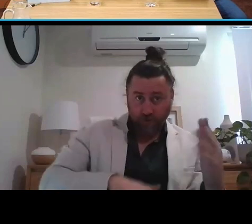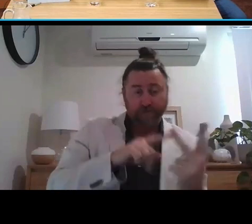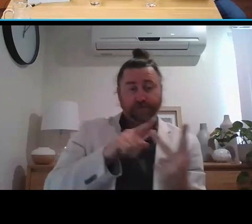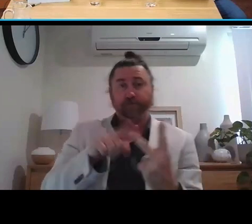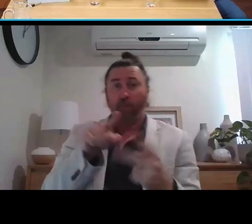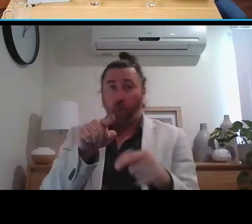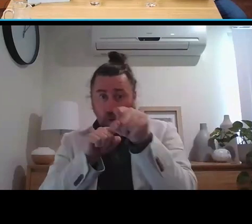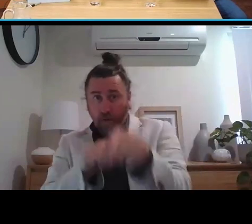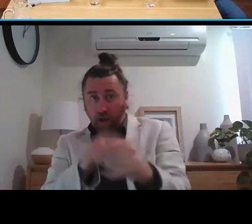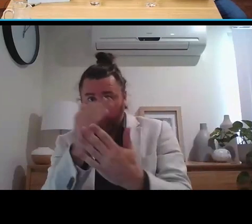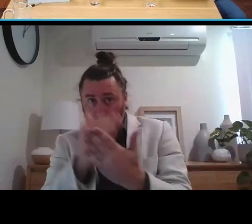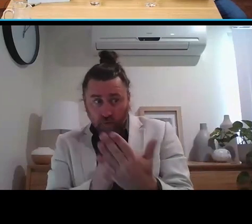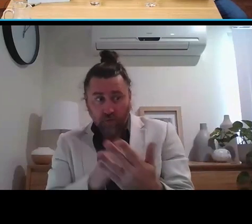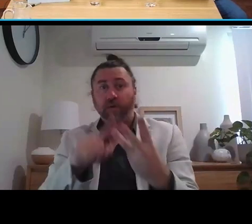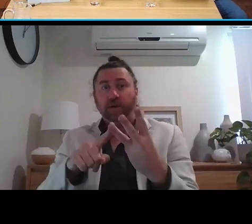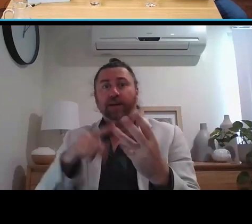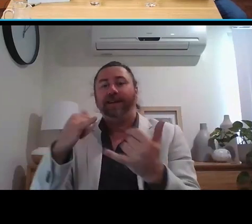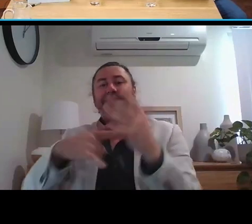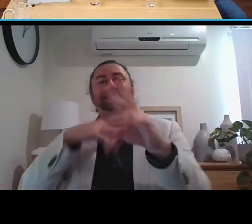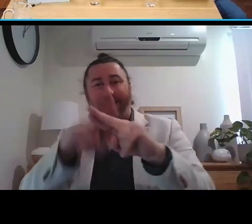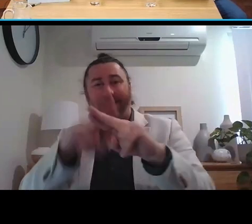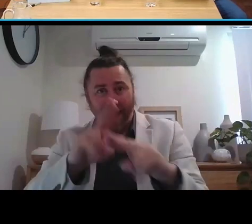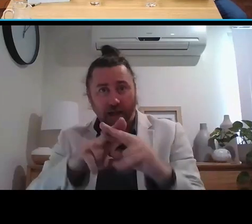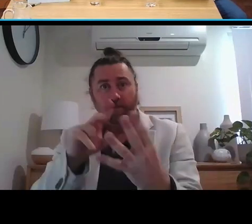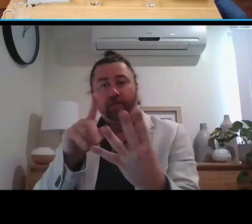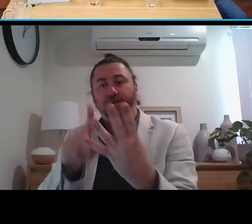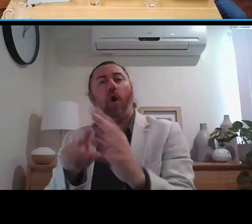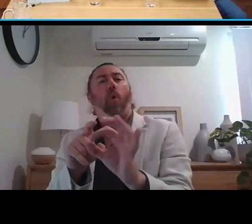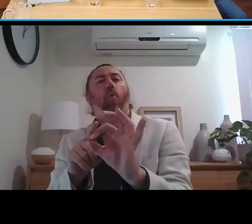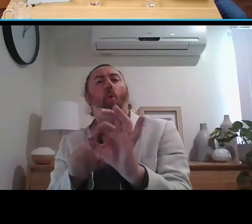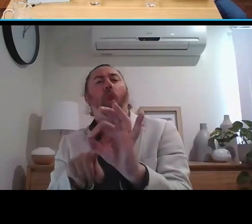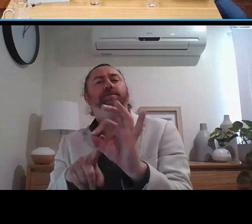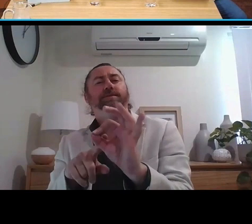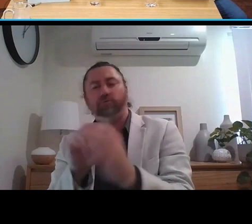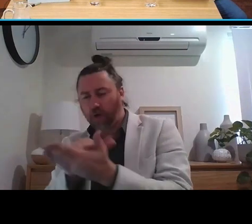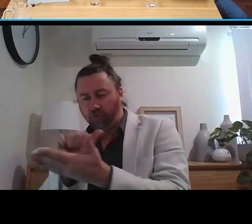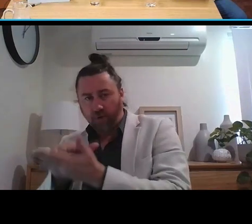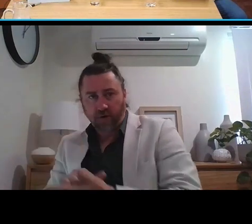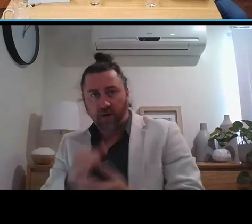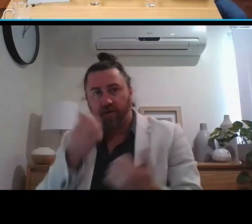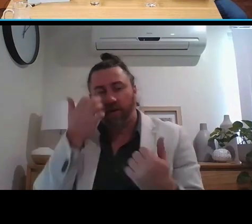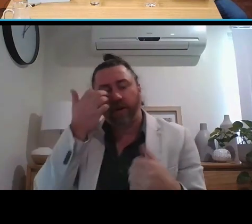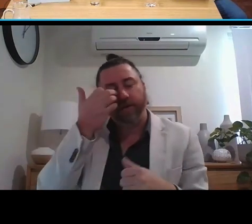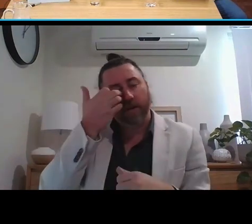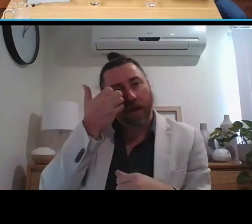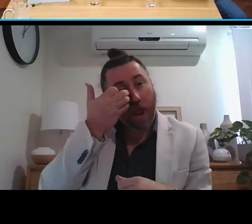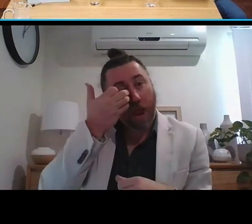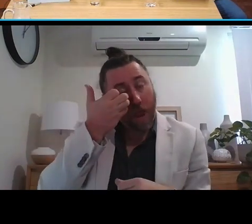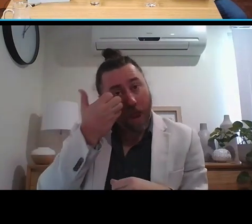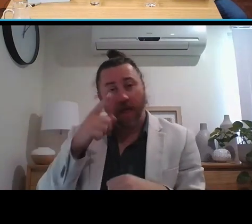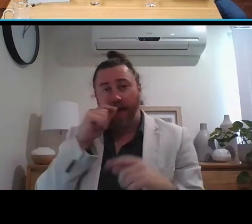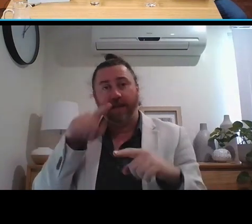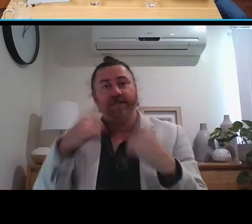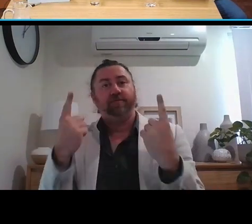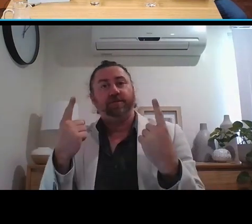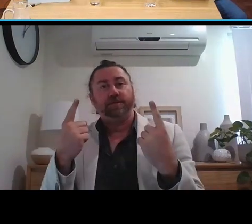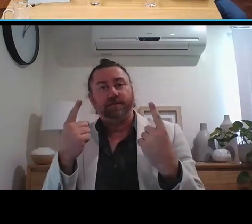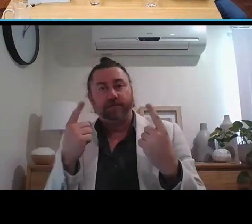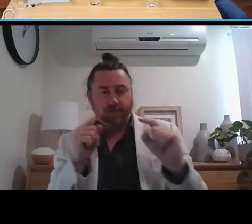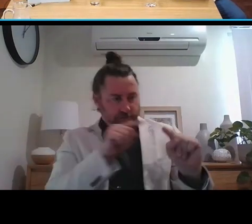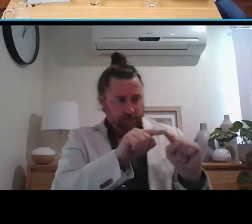compliance, staffing, and quality measures. Each of the subcategory ratings contributes a different amount to the overall star